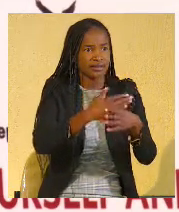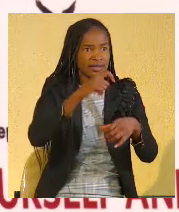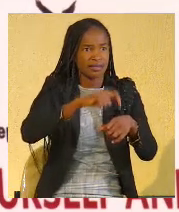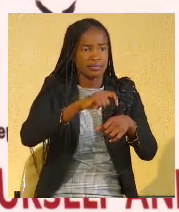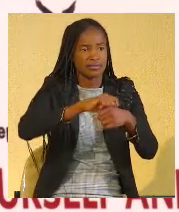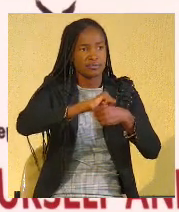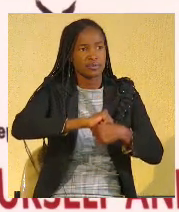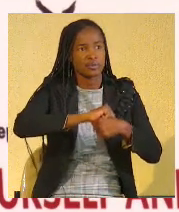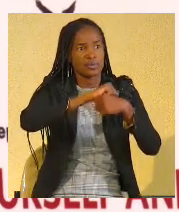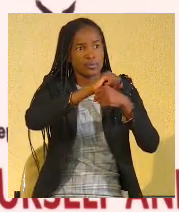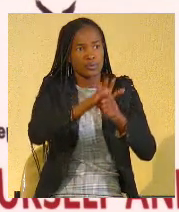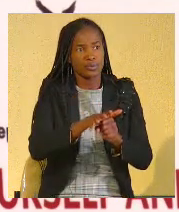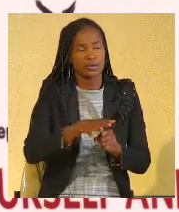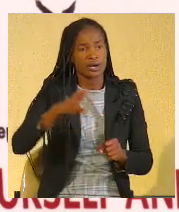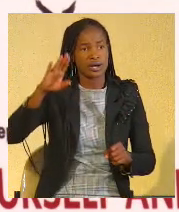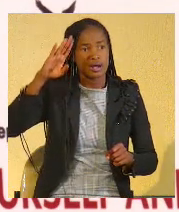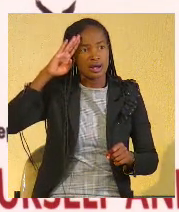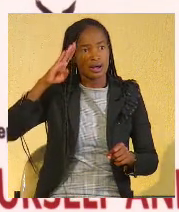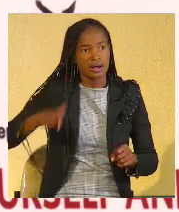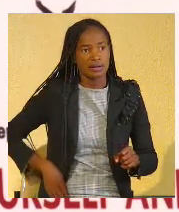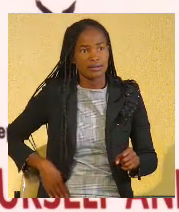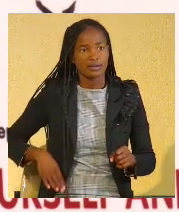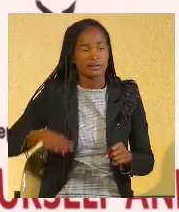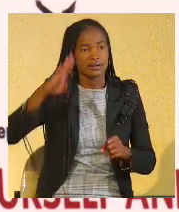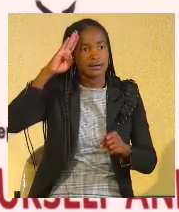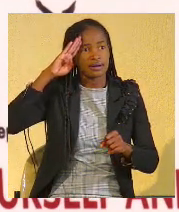That is the Ministry of Defense and Veterans Affairs,